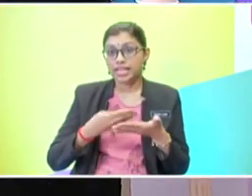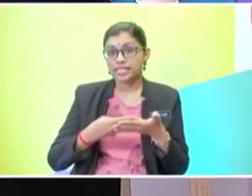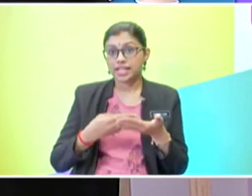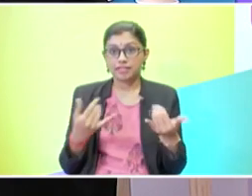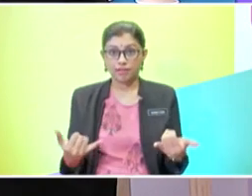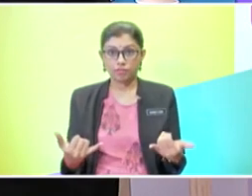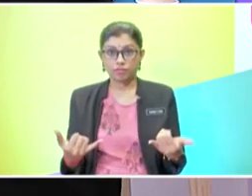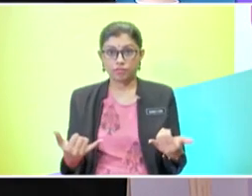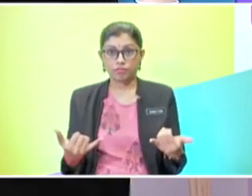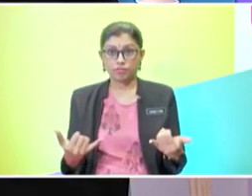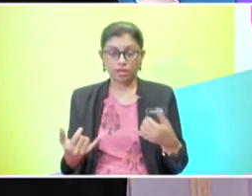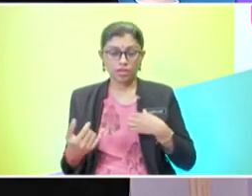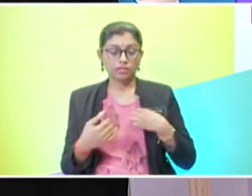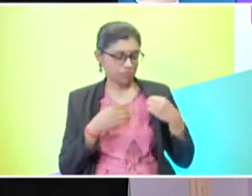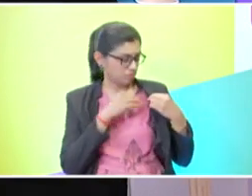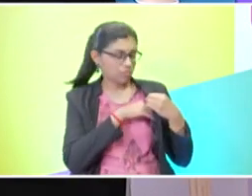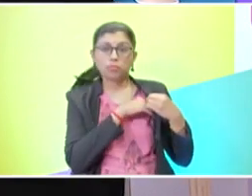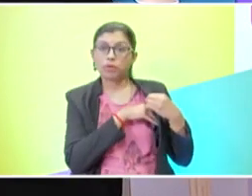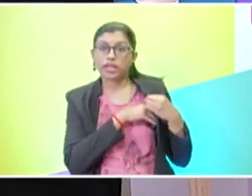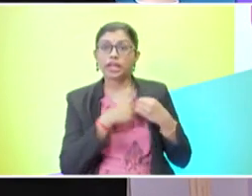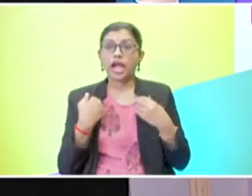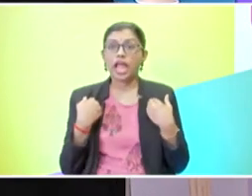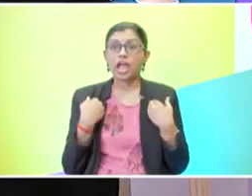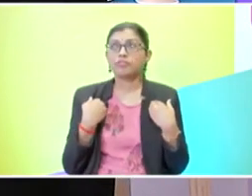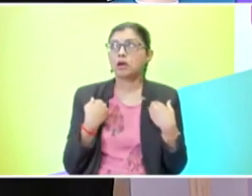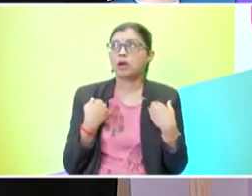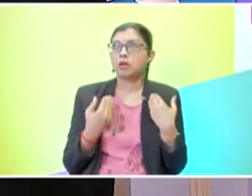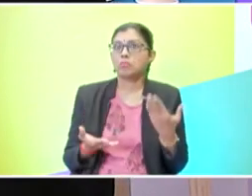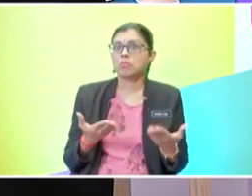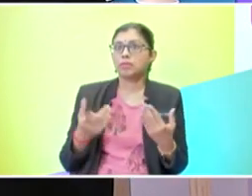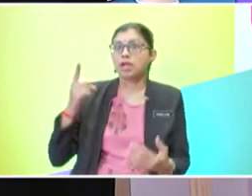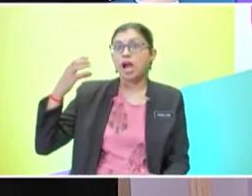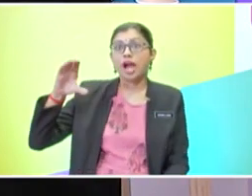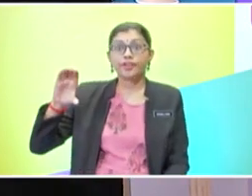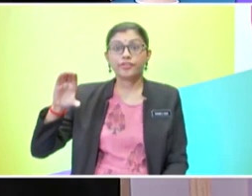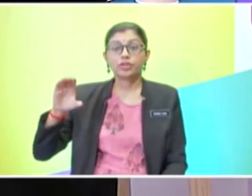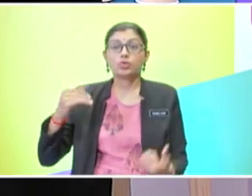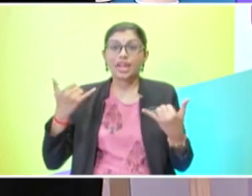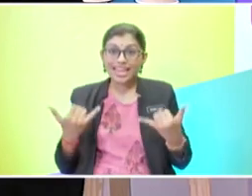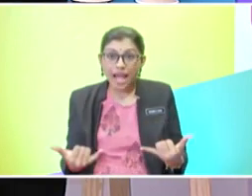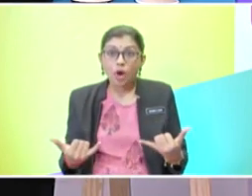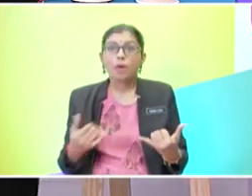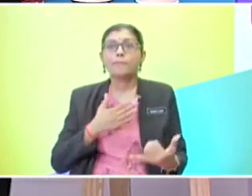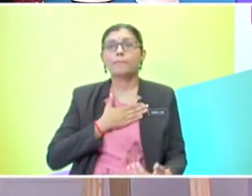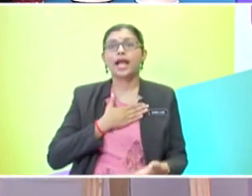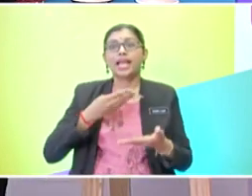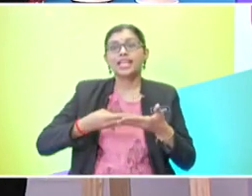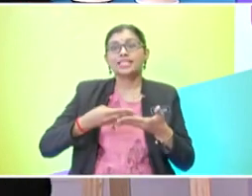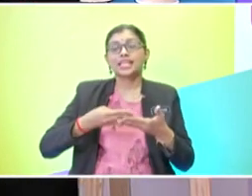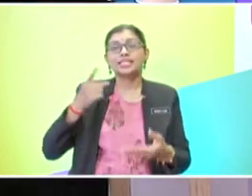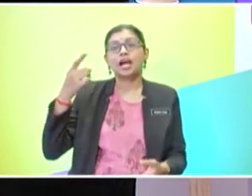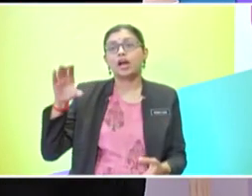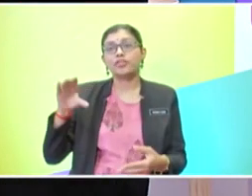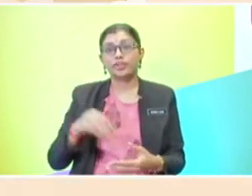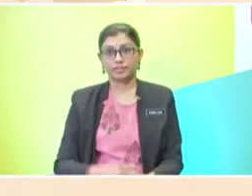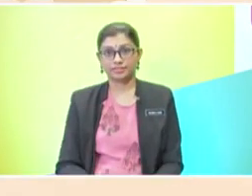That's something that you own. Okay. Yes. So like cash, land and properties. Okay, look at the examples here. Okay, what are they? Can